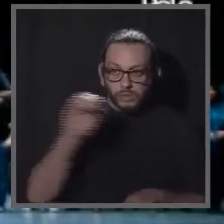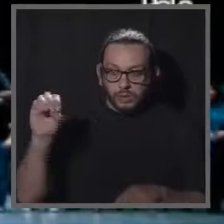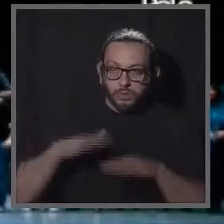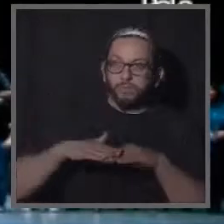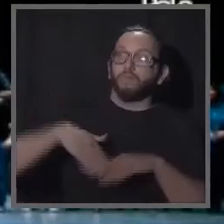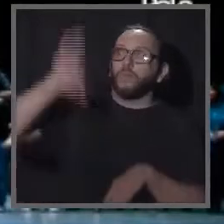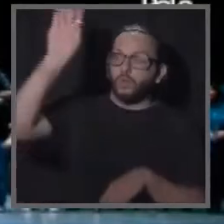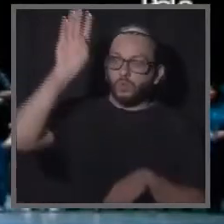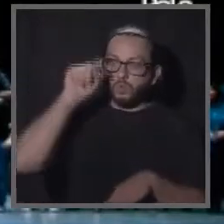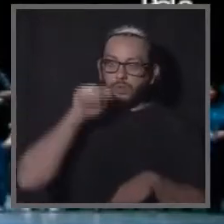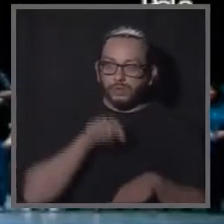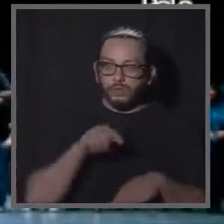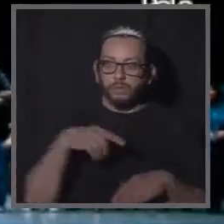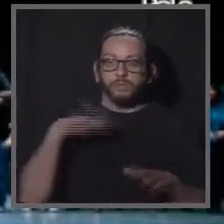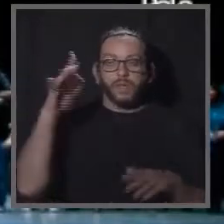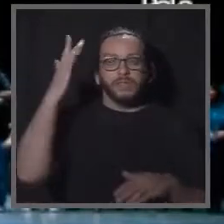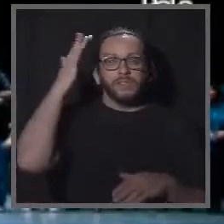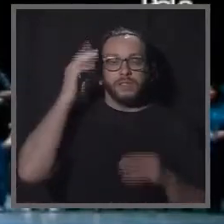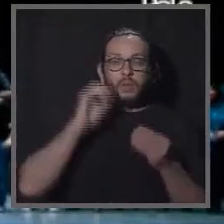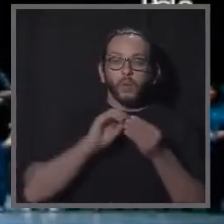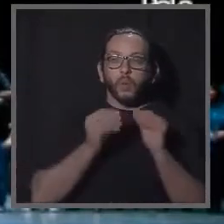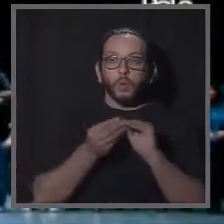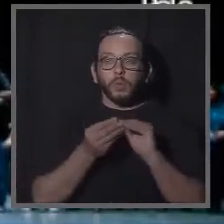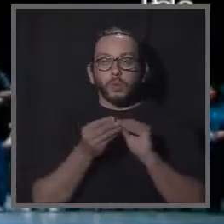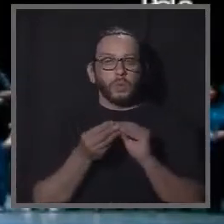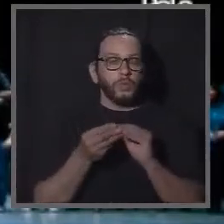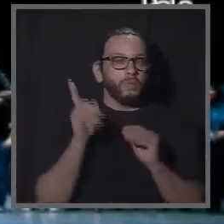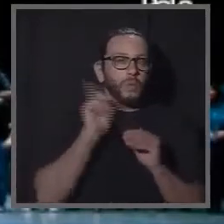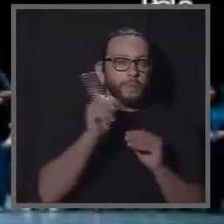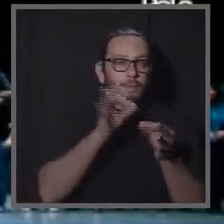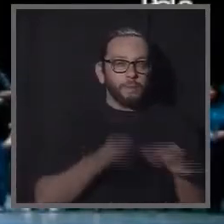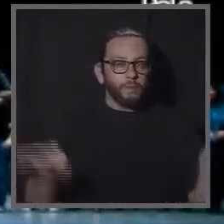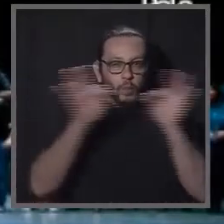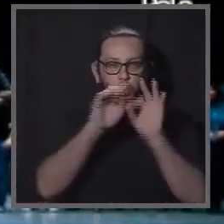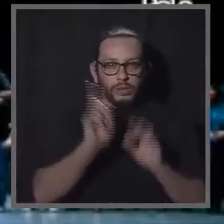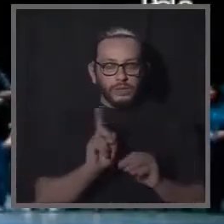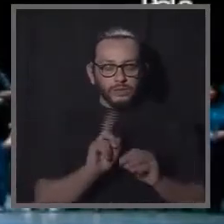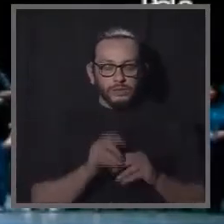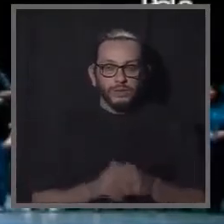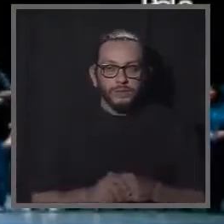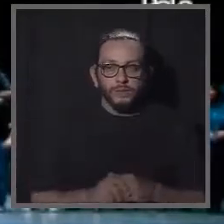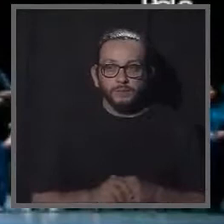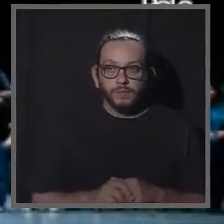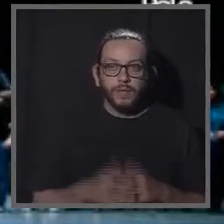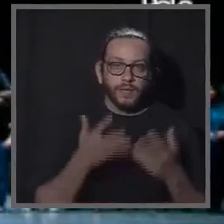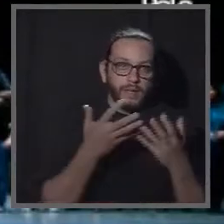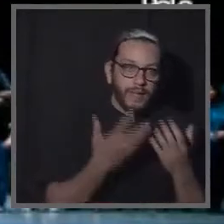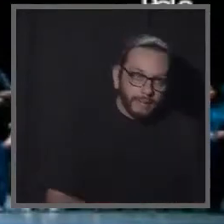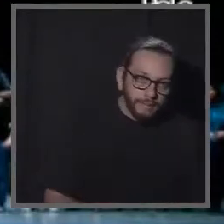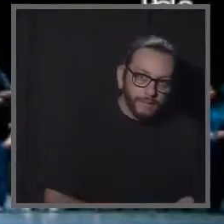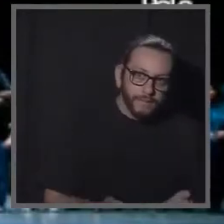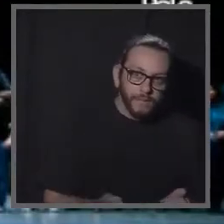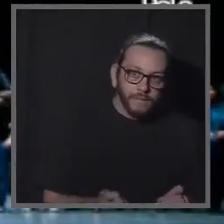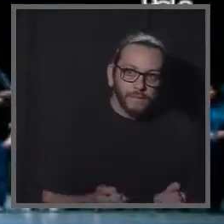people, but here figures are not really relevant. There were